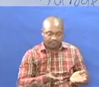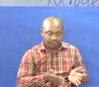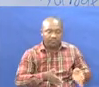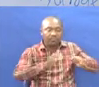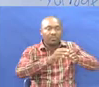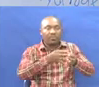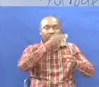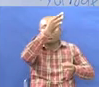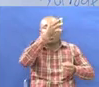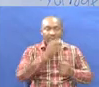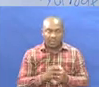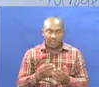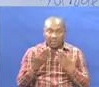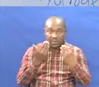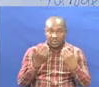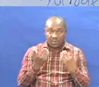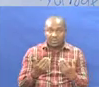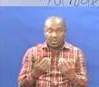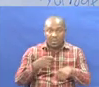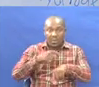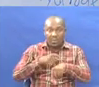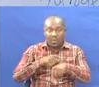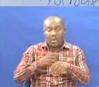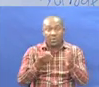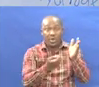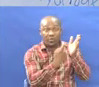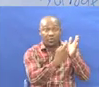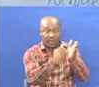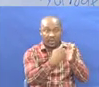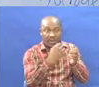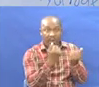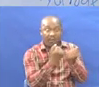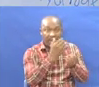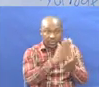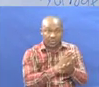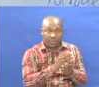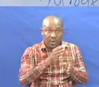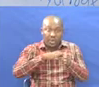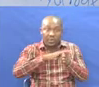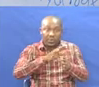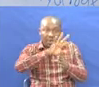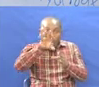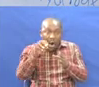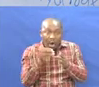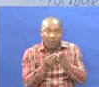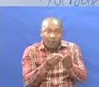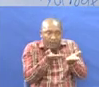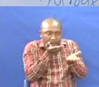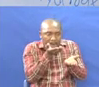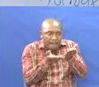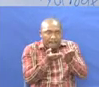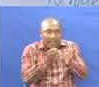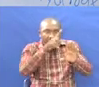So when you are drawing your diagram, make sure you use all measurement required, like